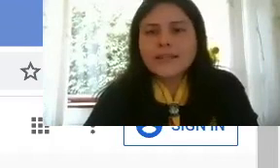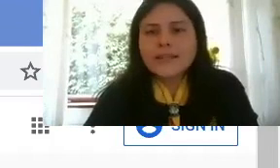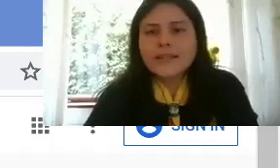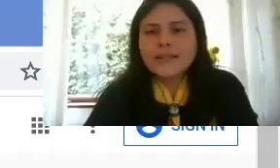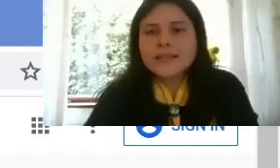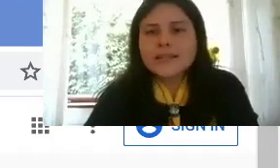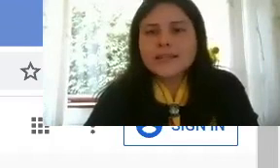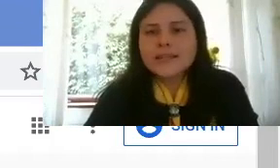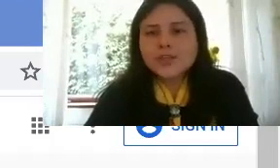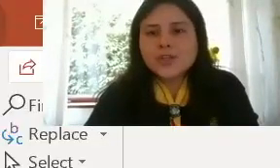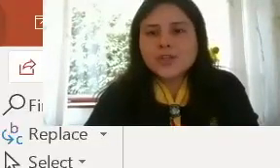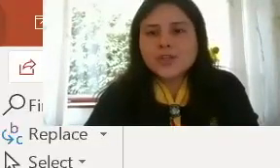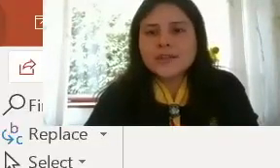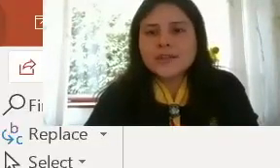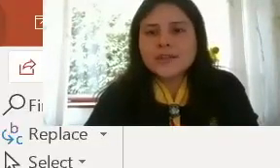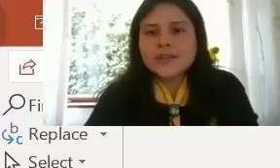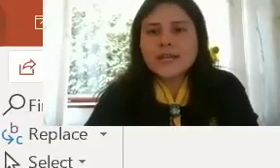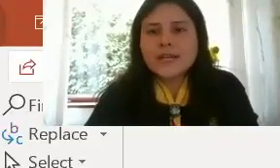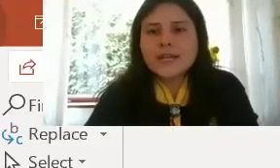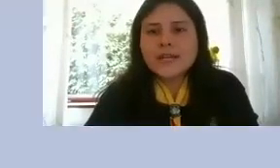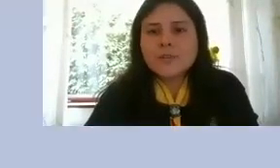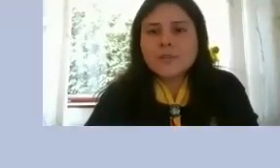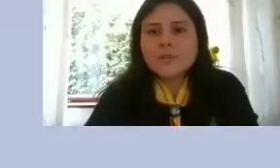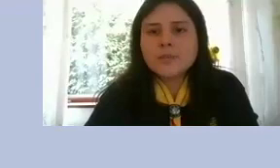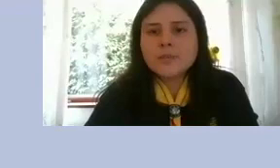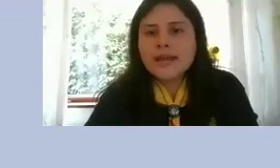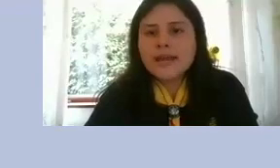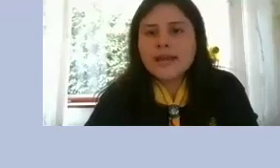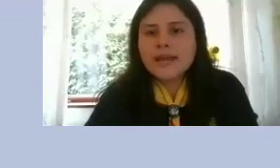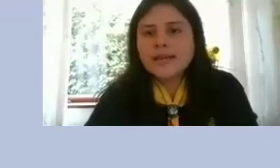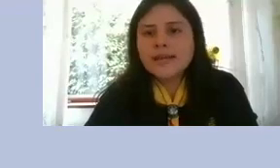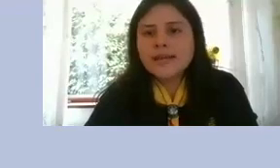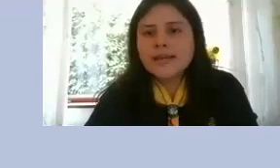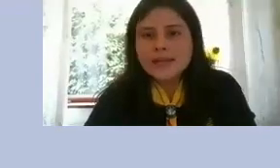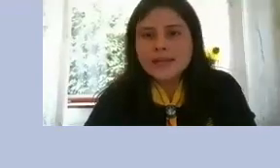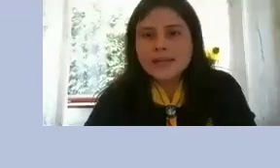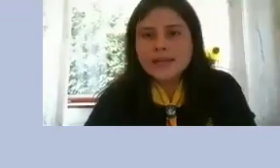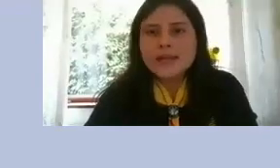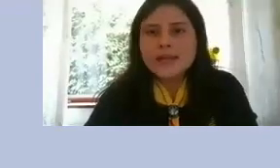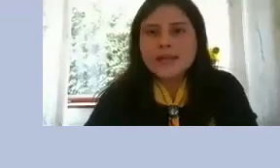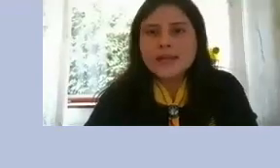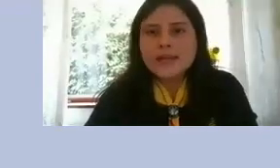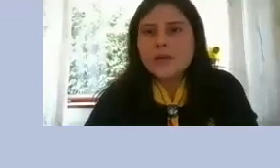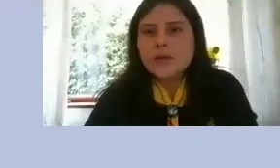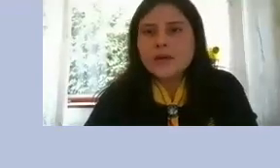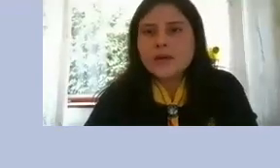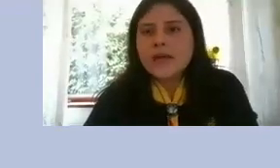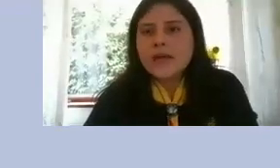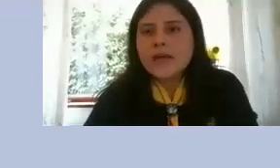And here is the YouTube link. I put it as an inspiring. That is the link that you will get as